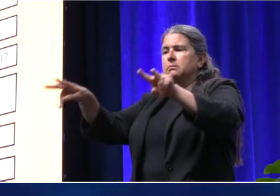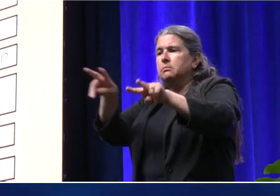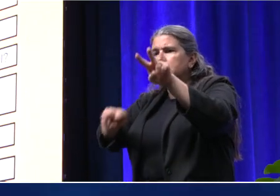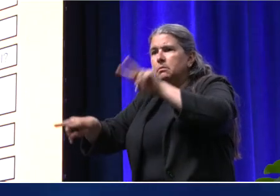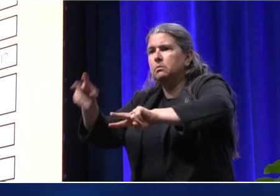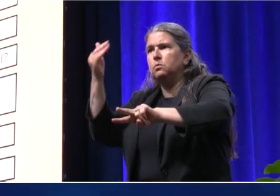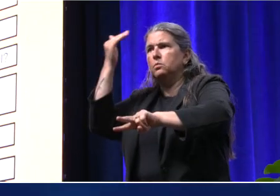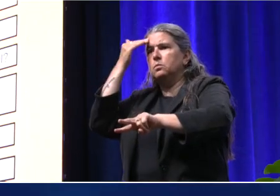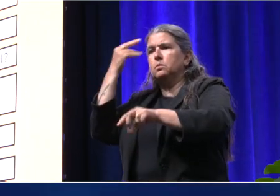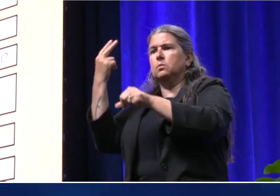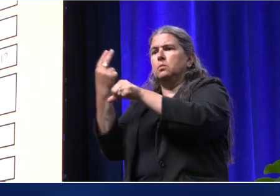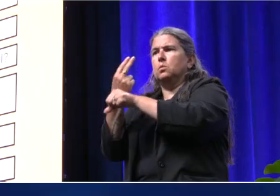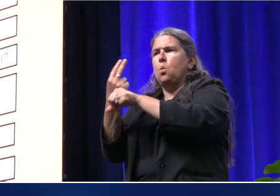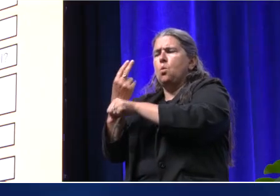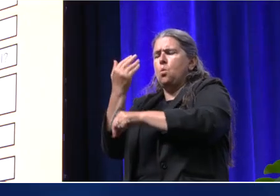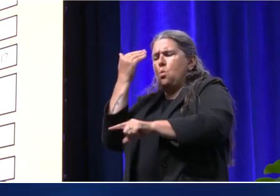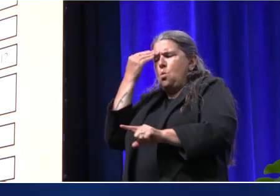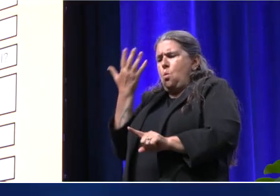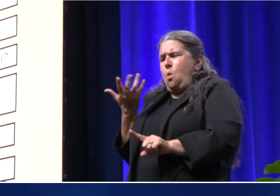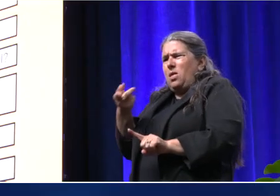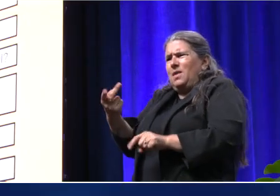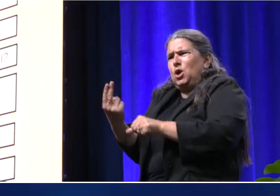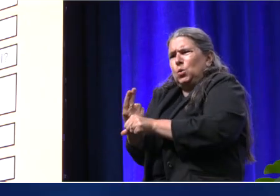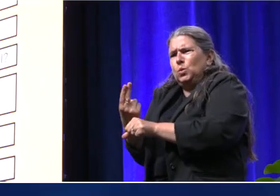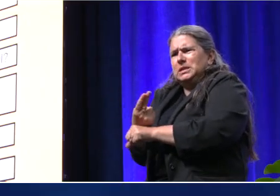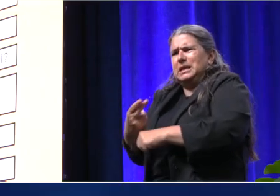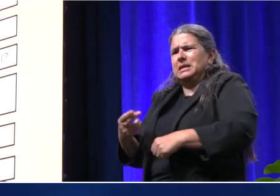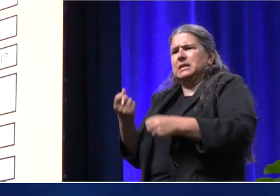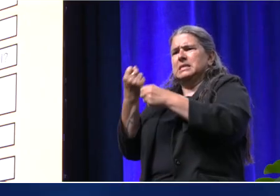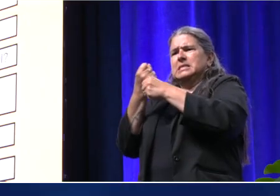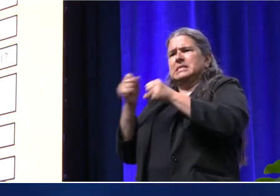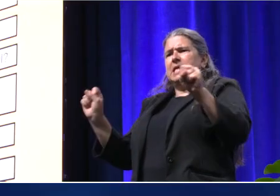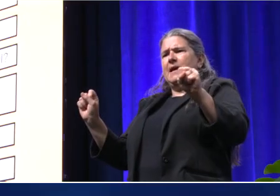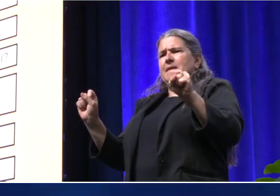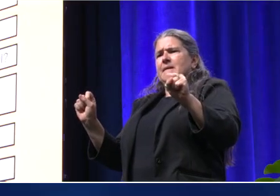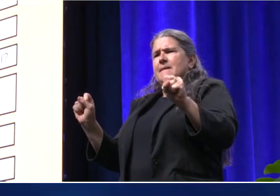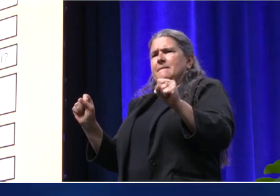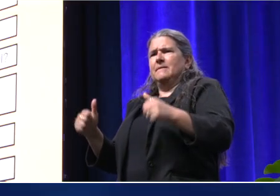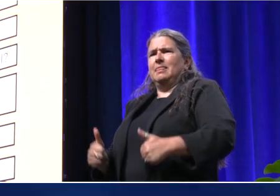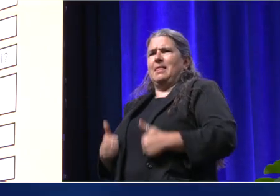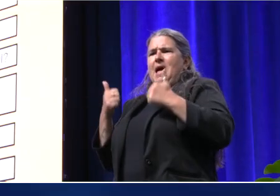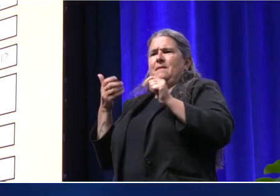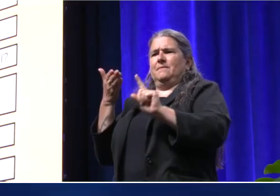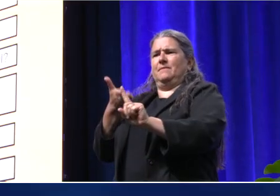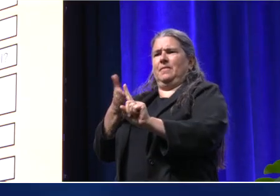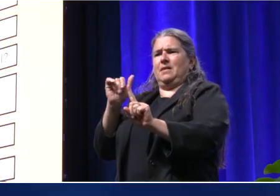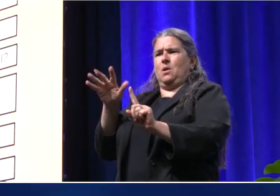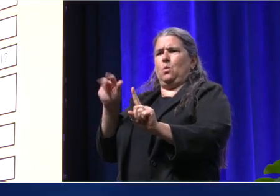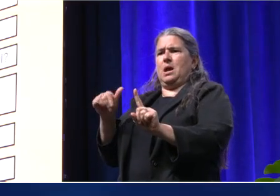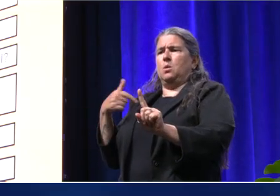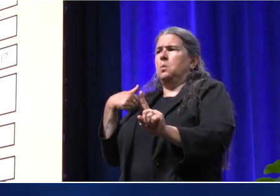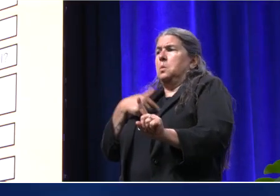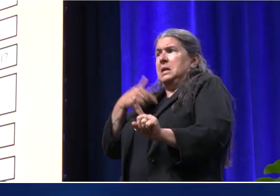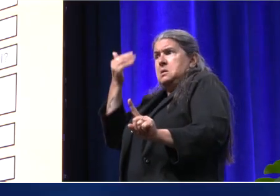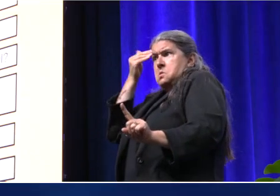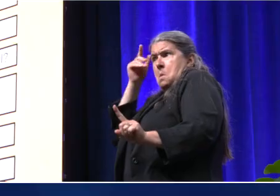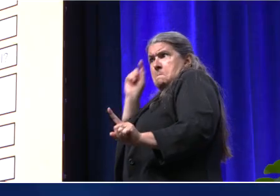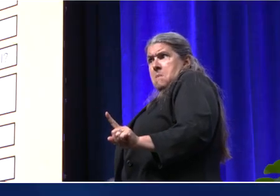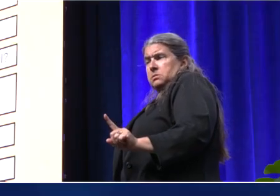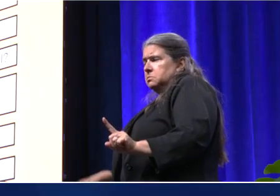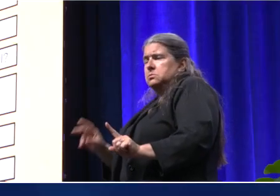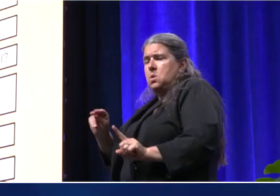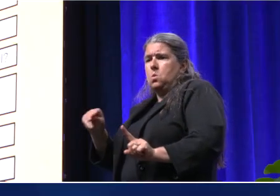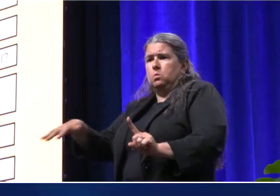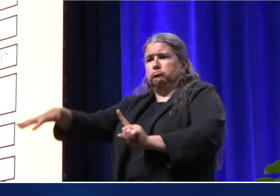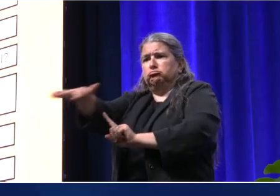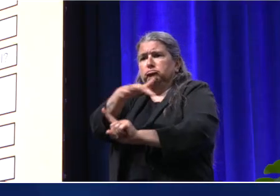that save lives on the ground. We don't need to know that. We also get very heavy questions. What killed my husband? We